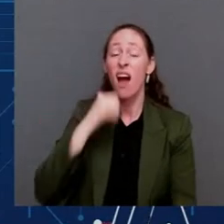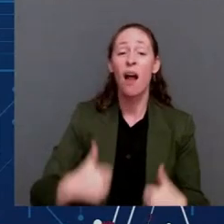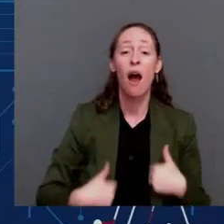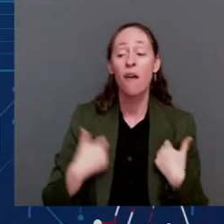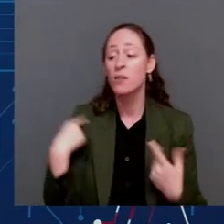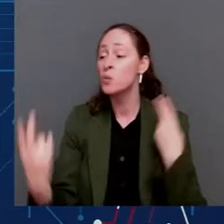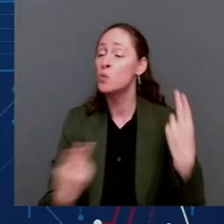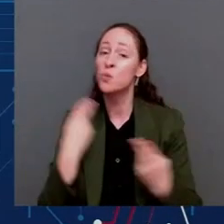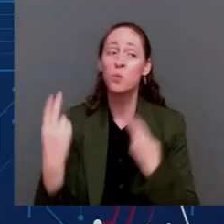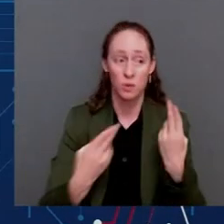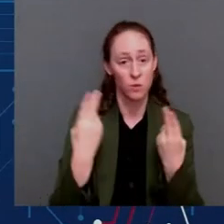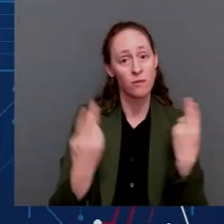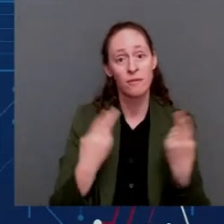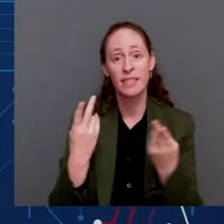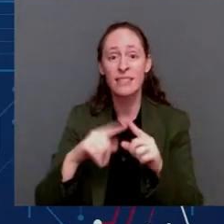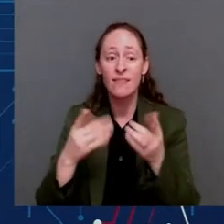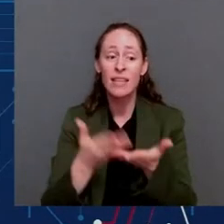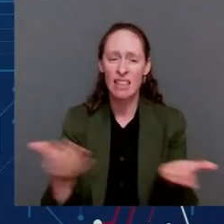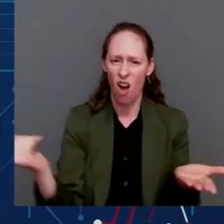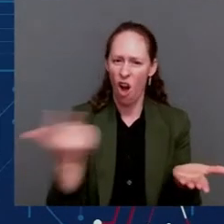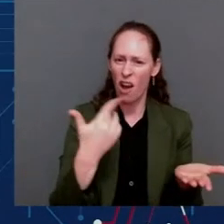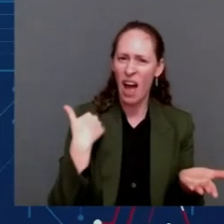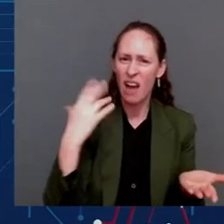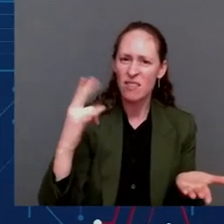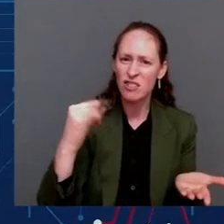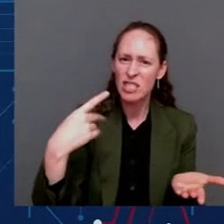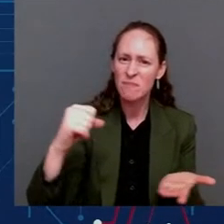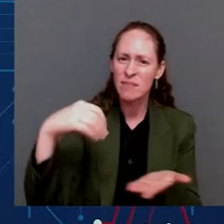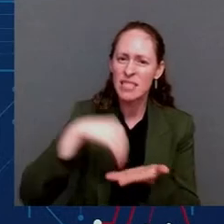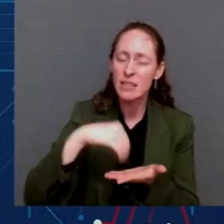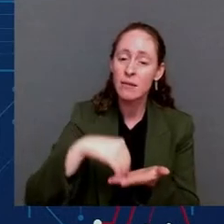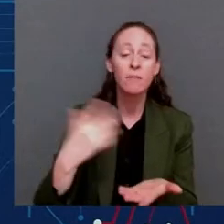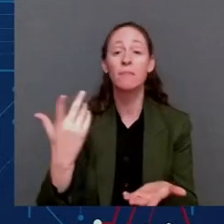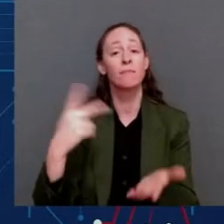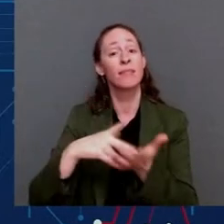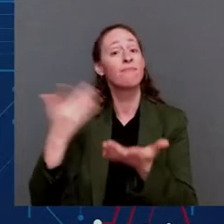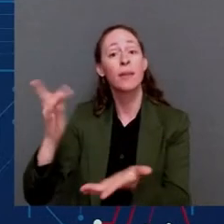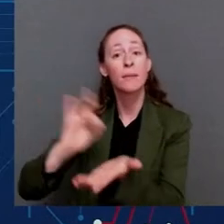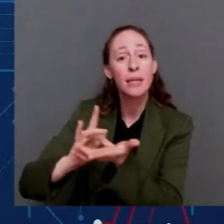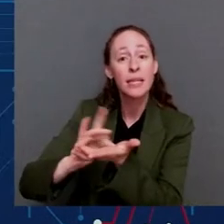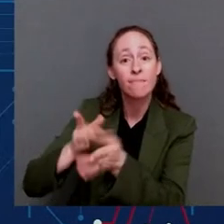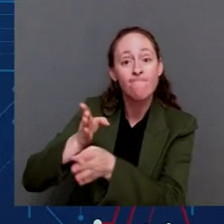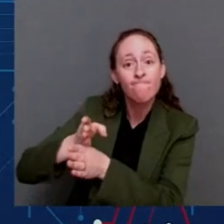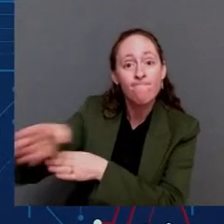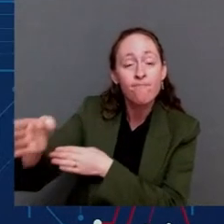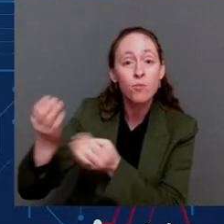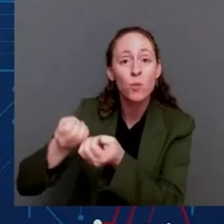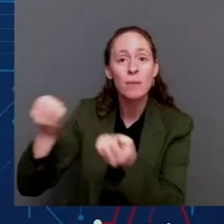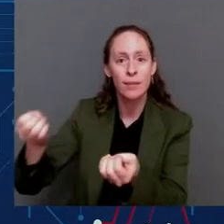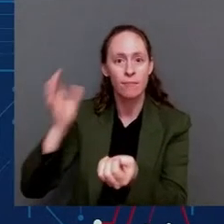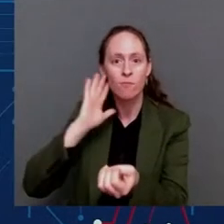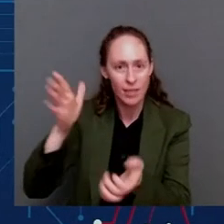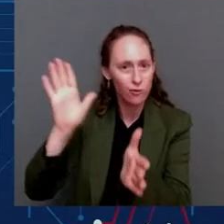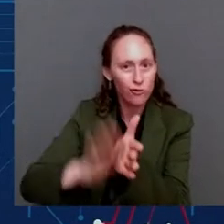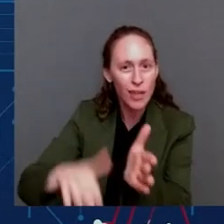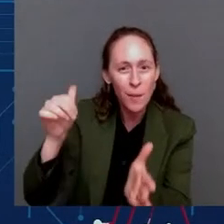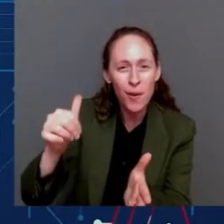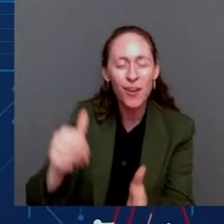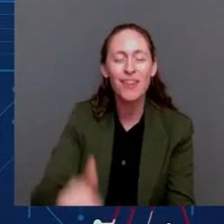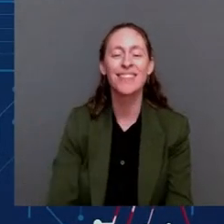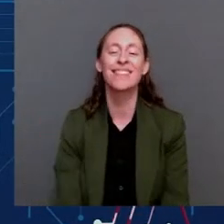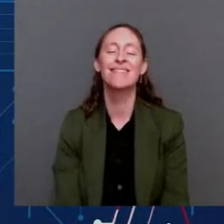lower costs on electronics, medical devices, farm equipment, and cars for working families. The CHIPS and Science